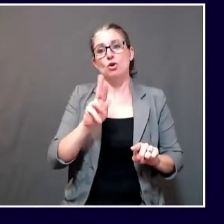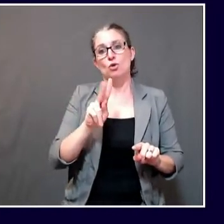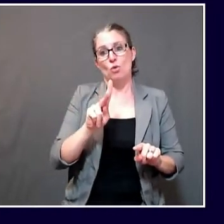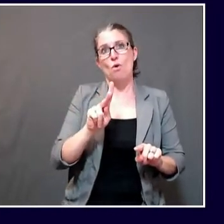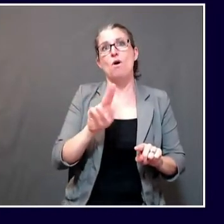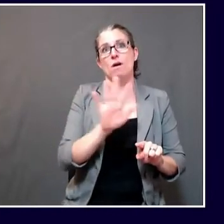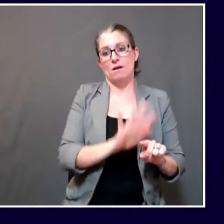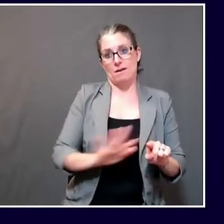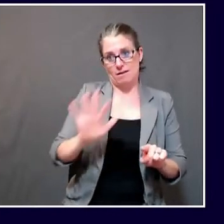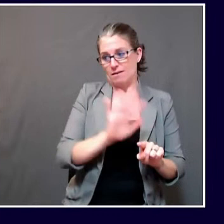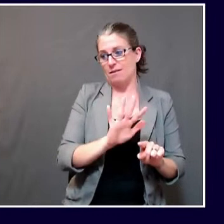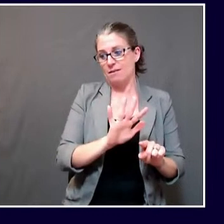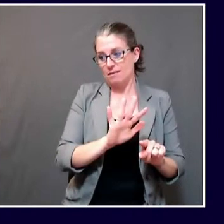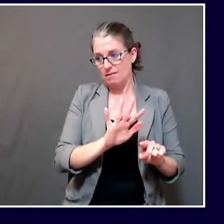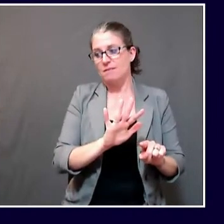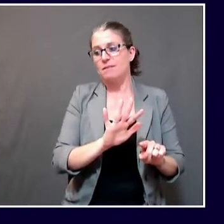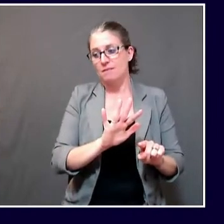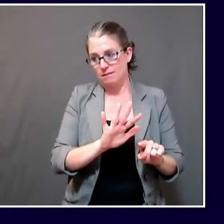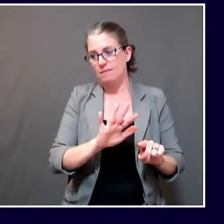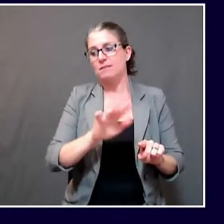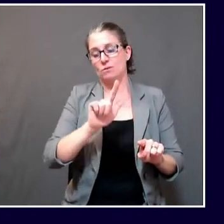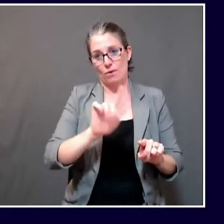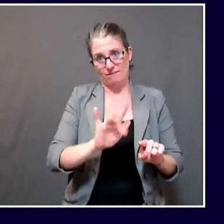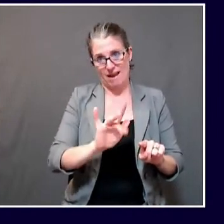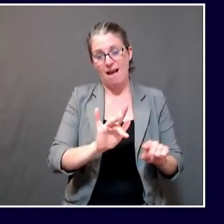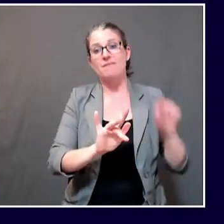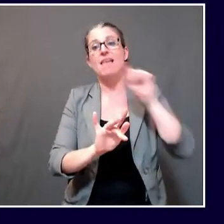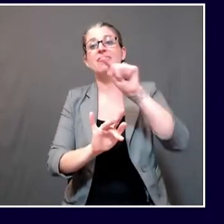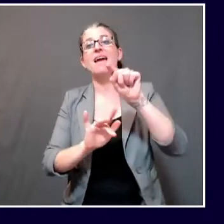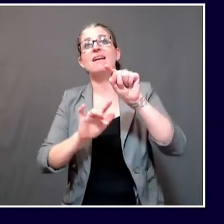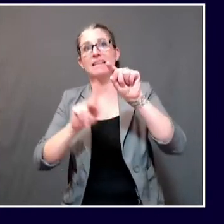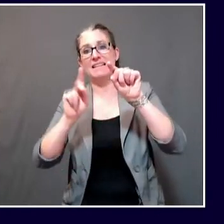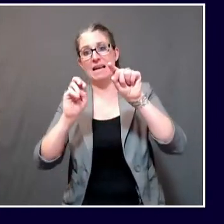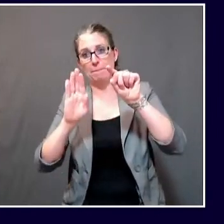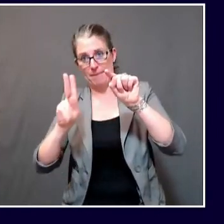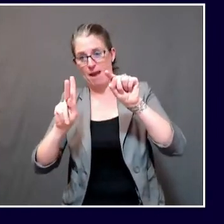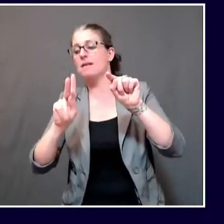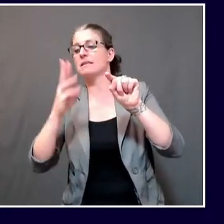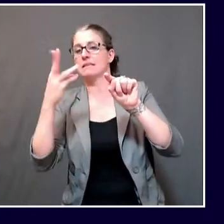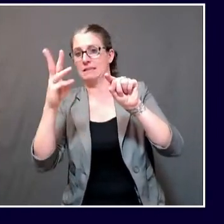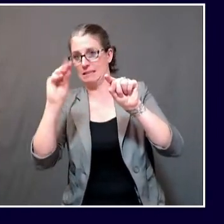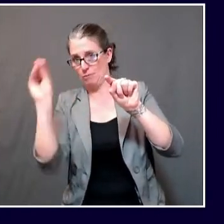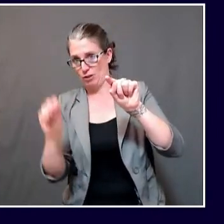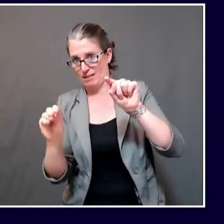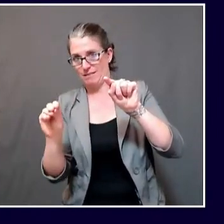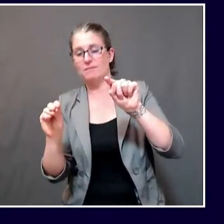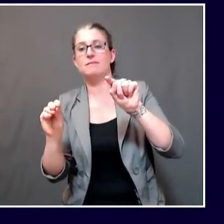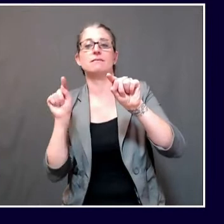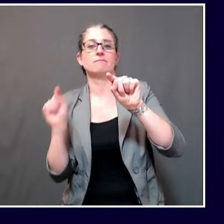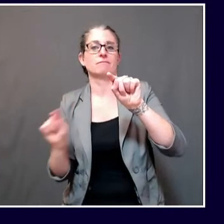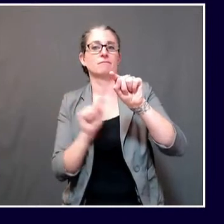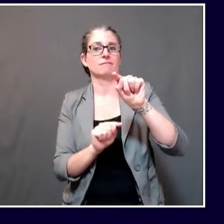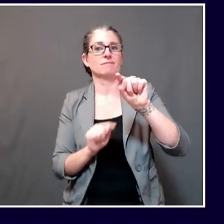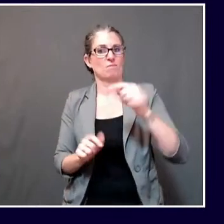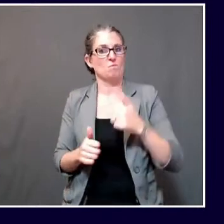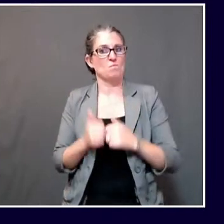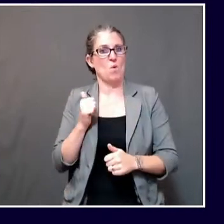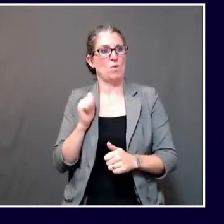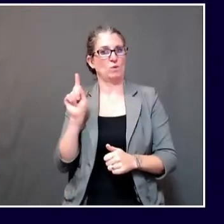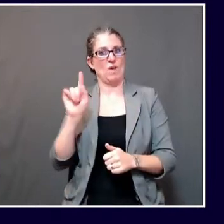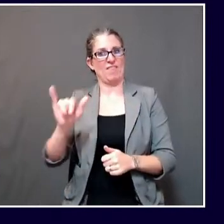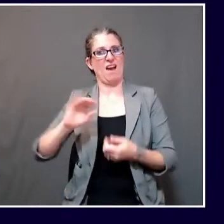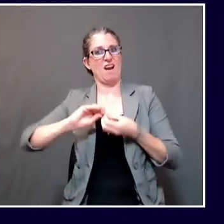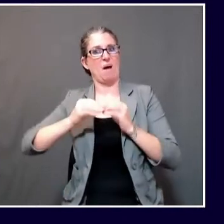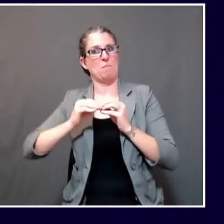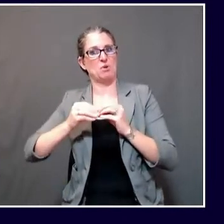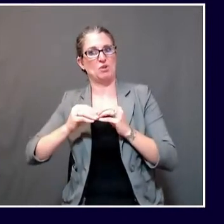I'd like to turn next to provide some updates on some outbreaks in which Maine CDC is actively involved. Let's start with one outbreak that